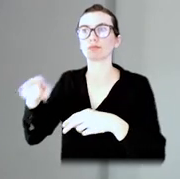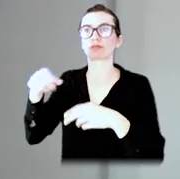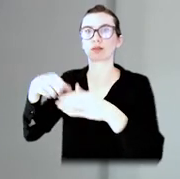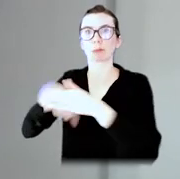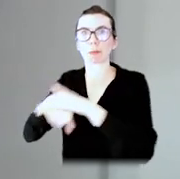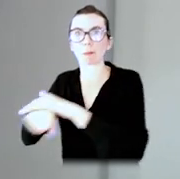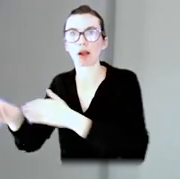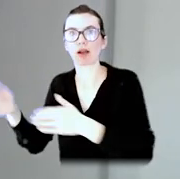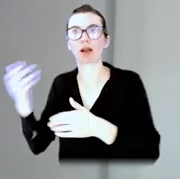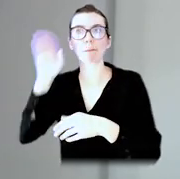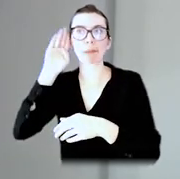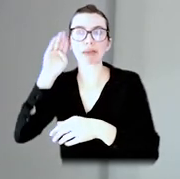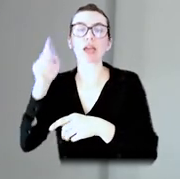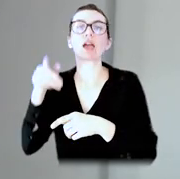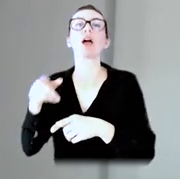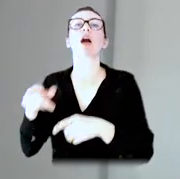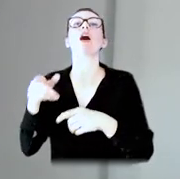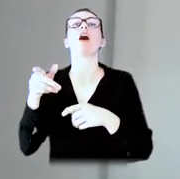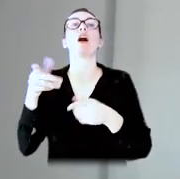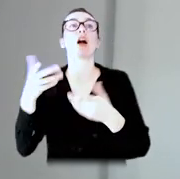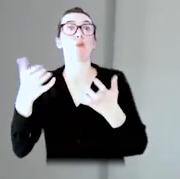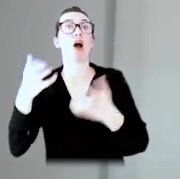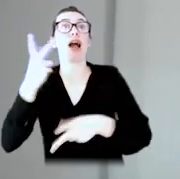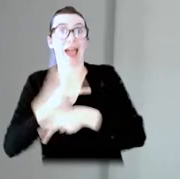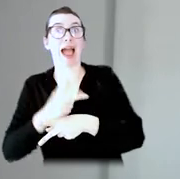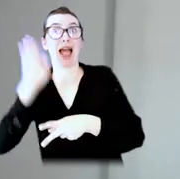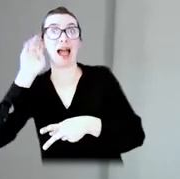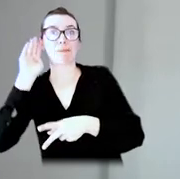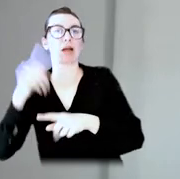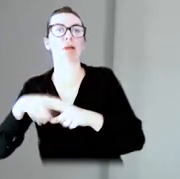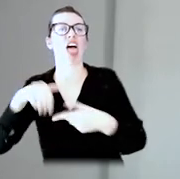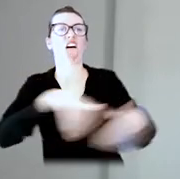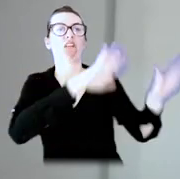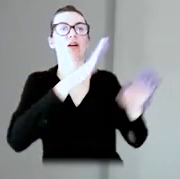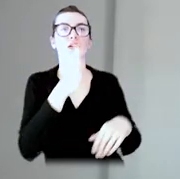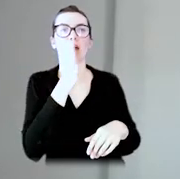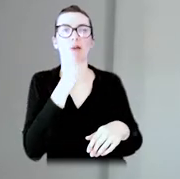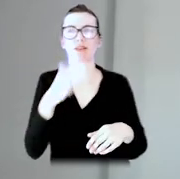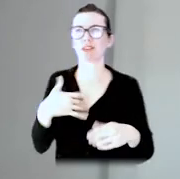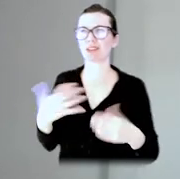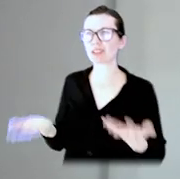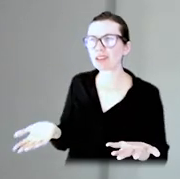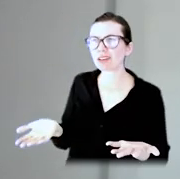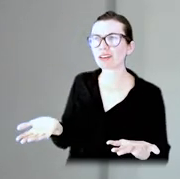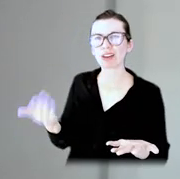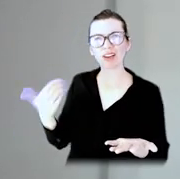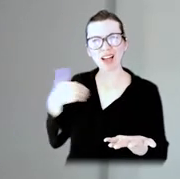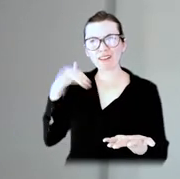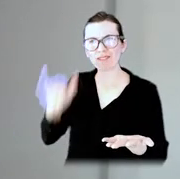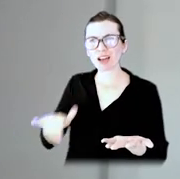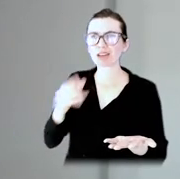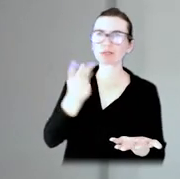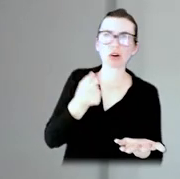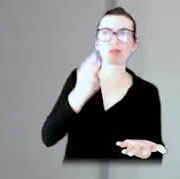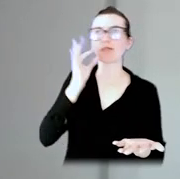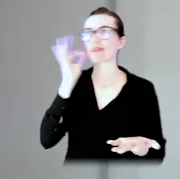puppy or a kitten. And it's like, you've had this dog or cat for a year or two or five, and